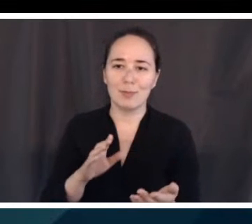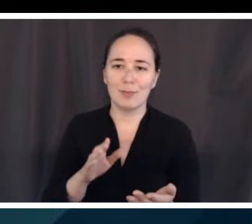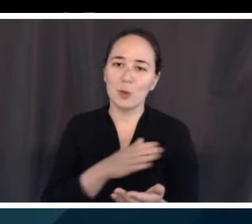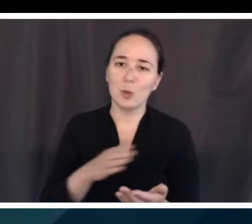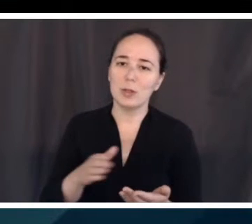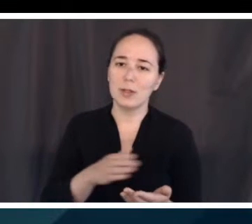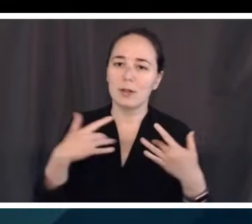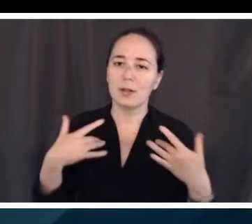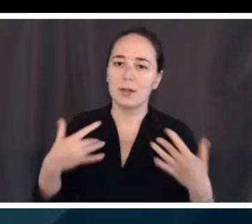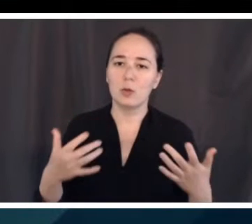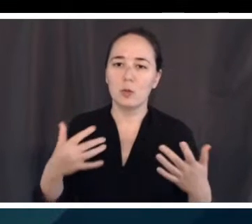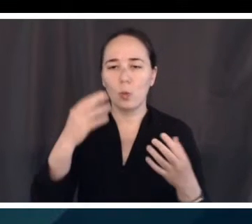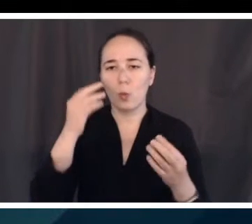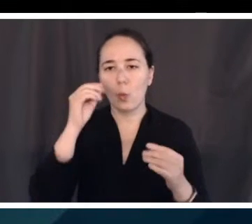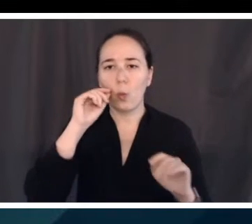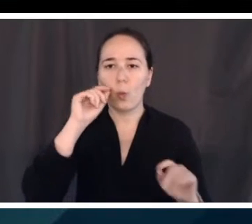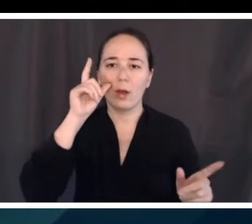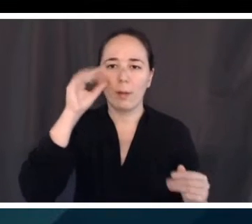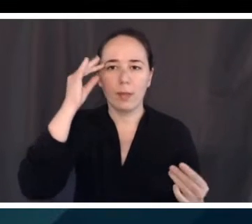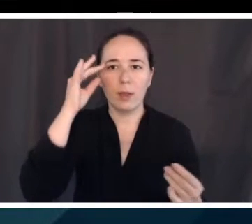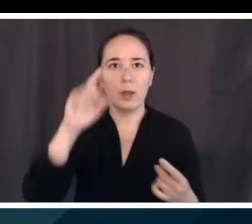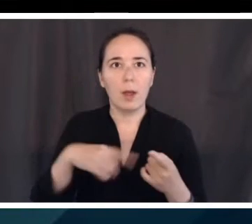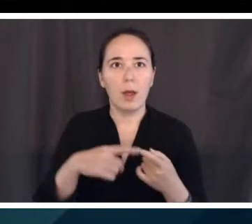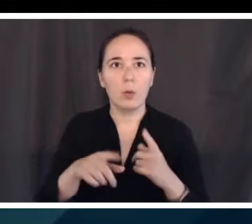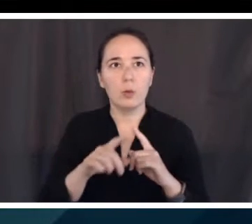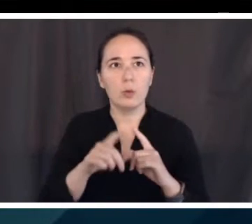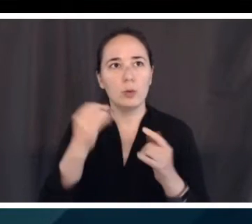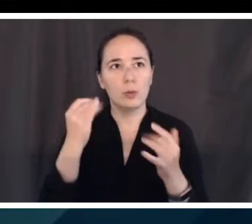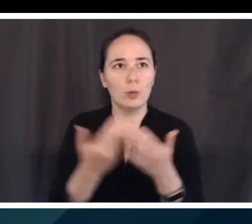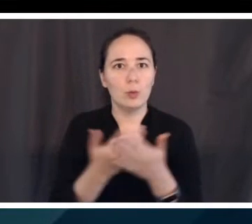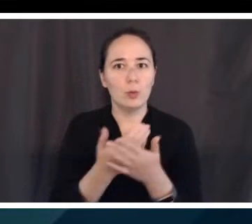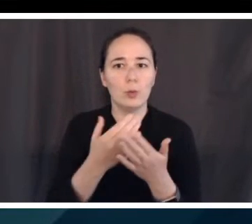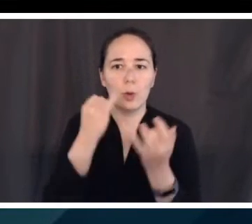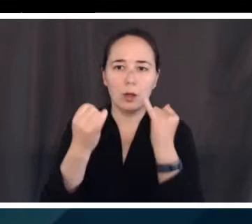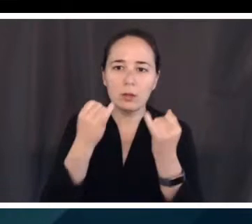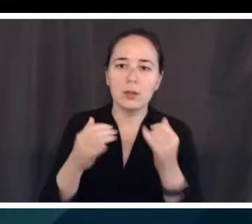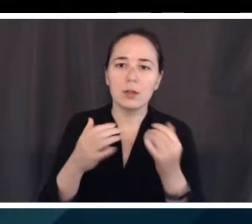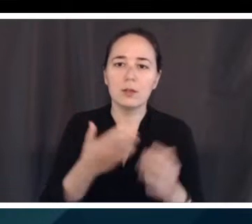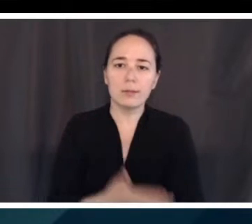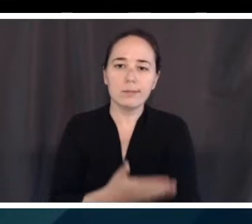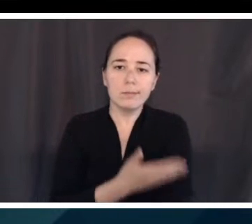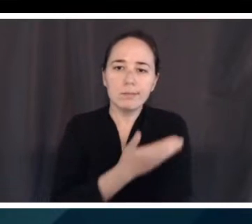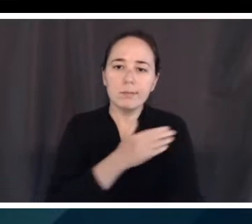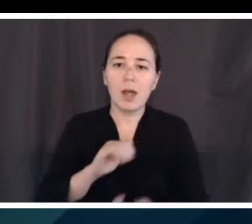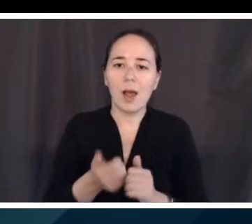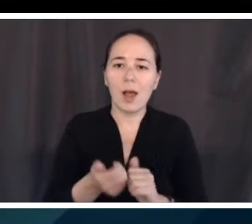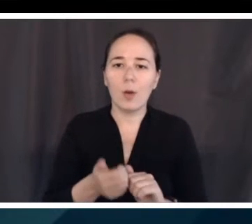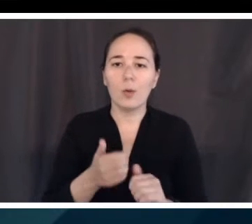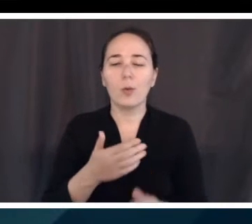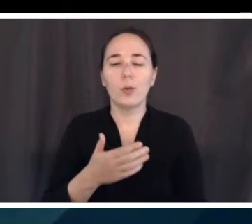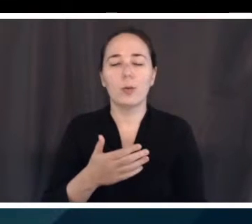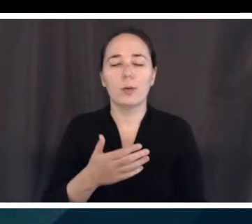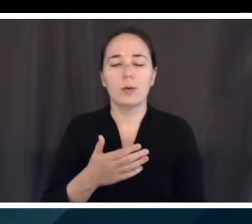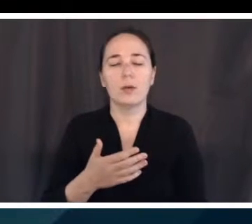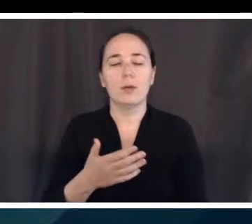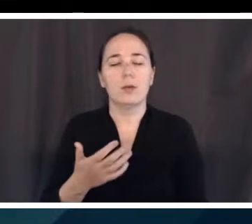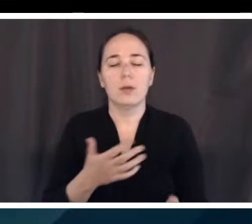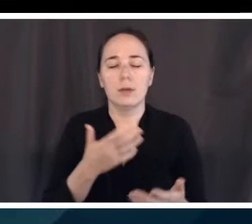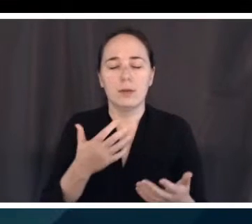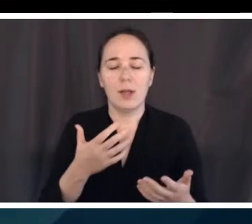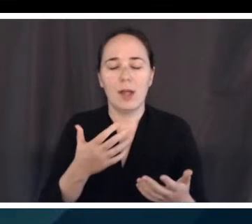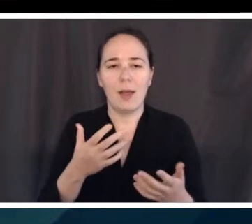and how to do it different and how to put yourself into it, and you go to sleep trying to do that.